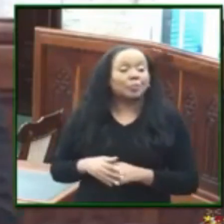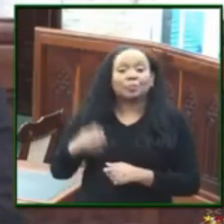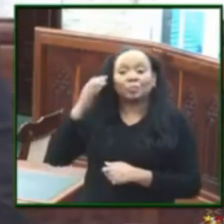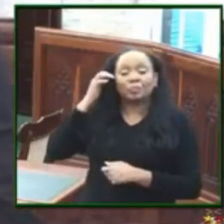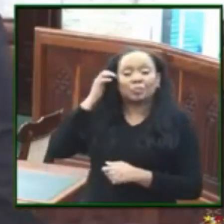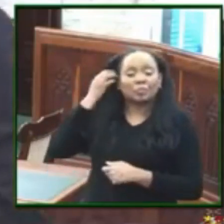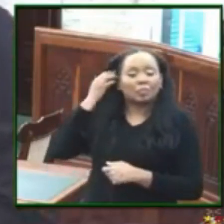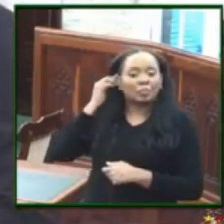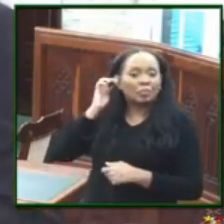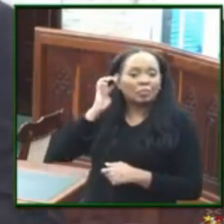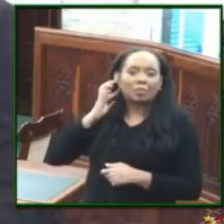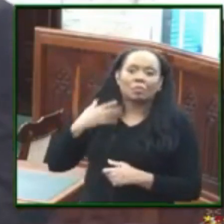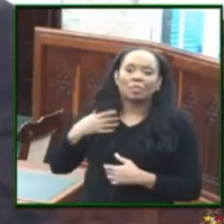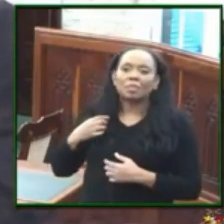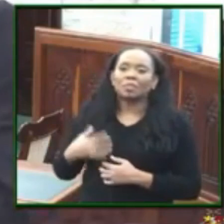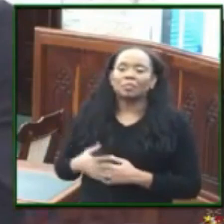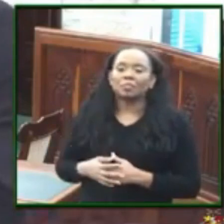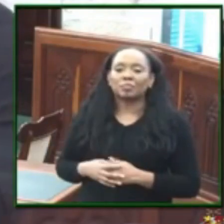may not be